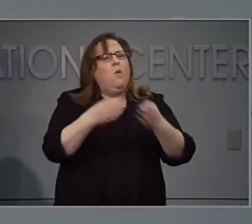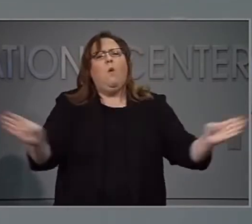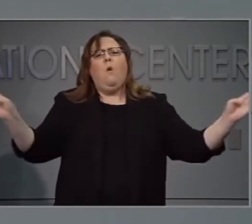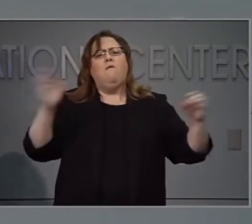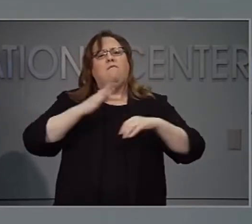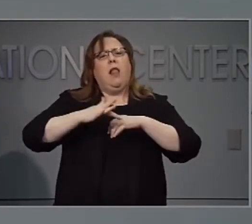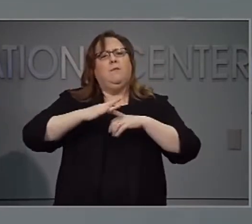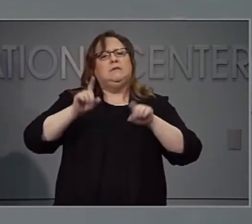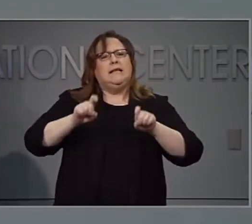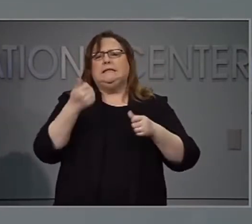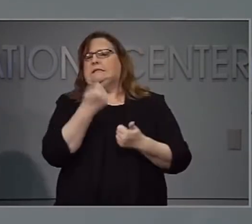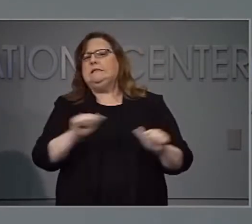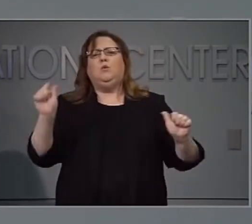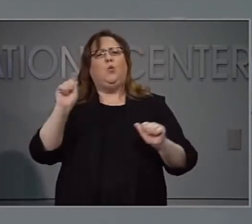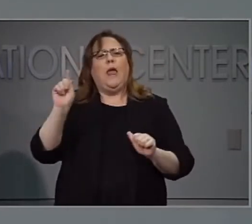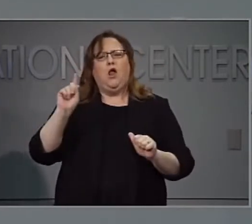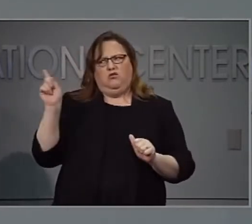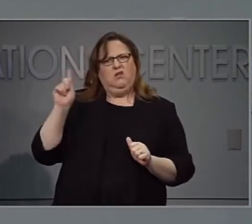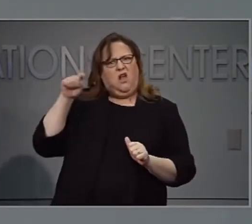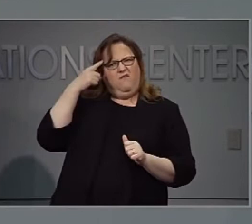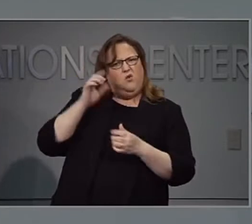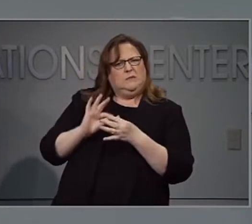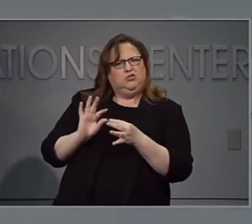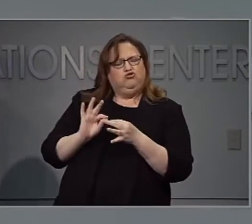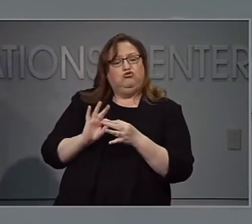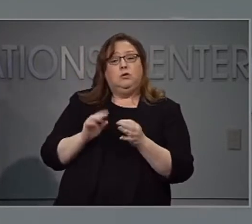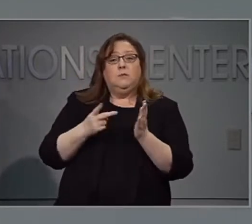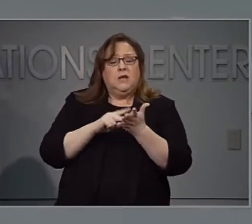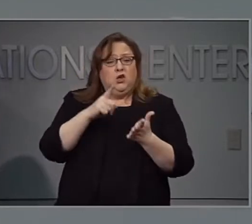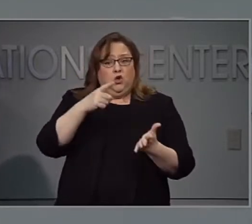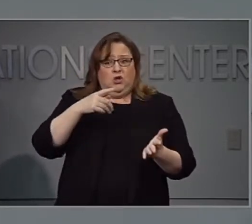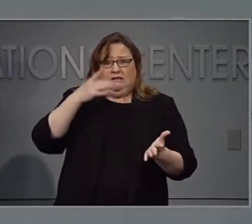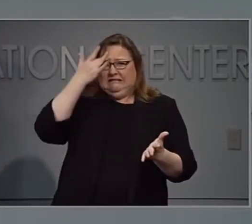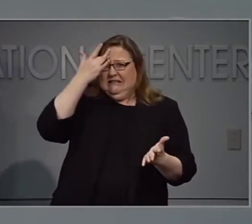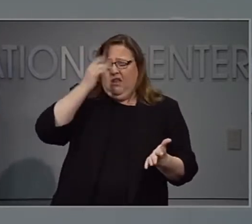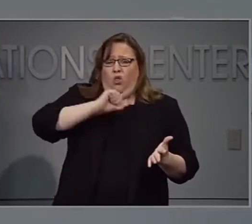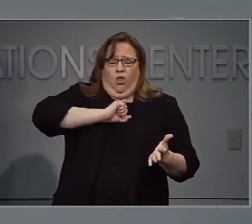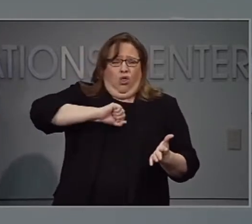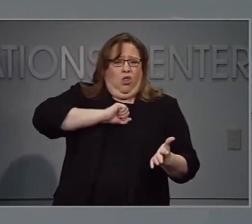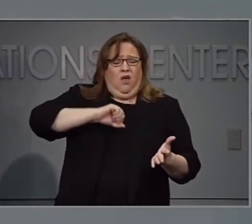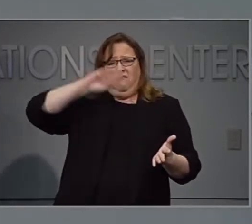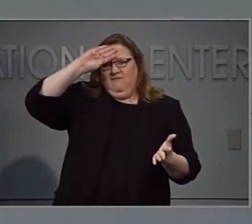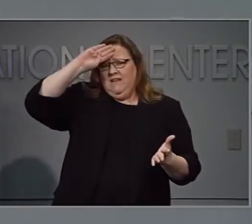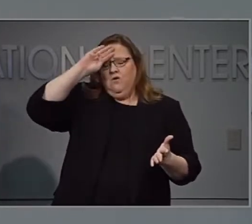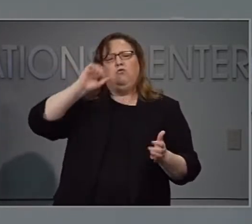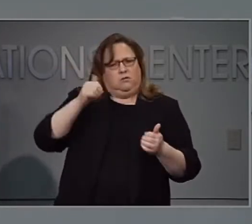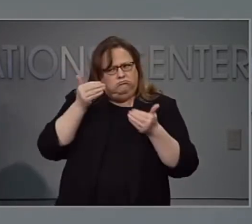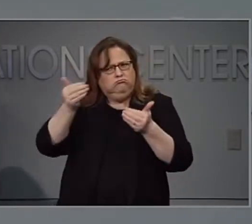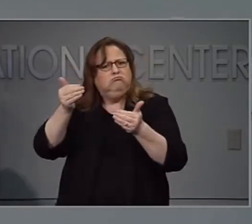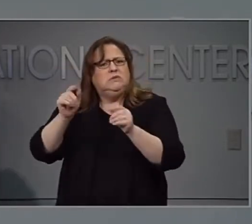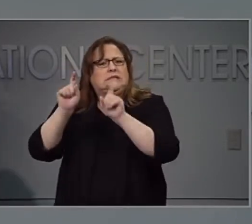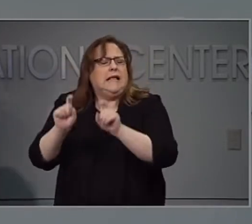governor mentioned, meaning that people with symptoms can get a test and know their results